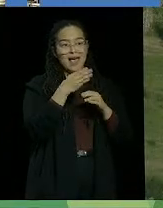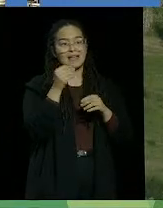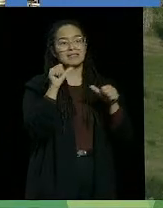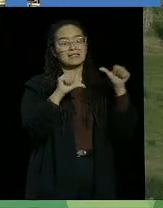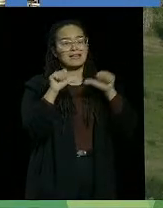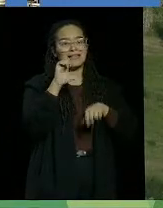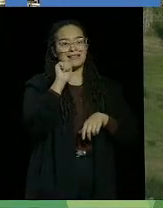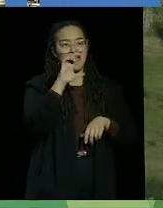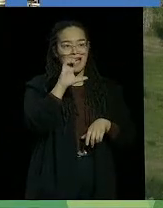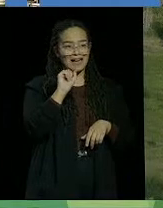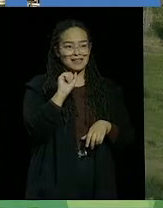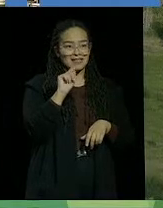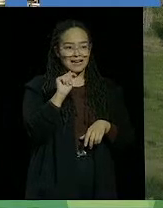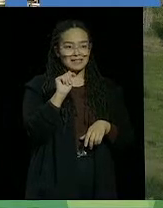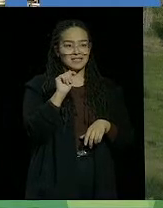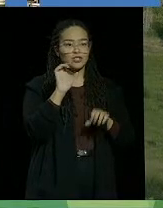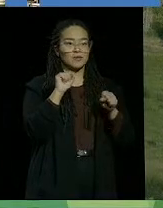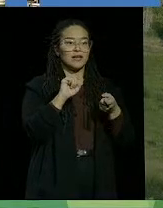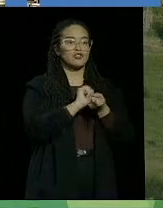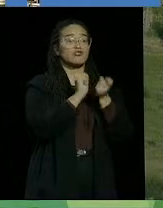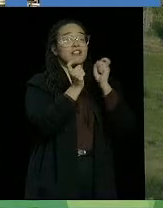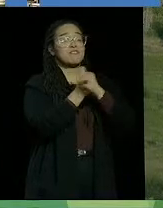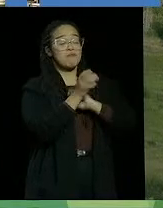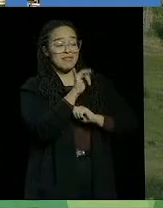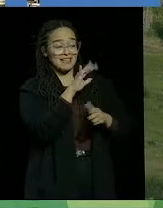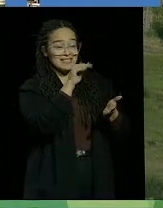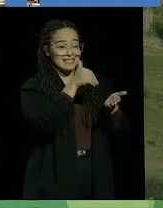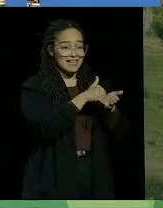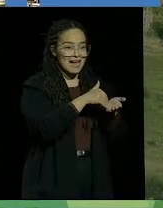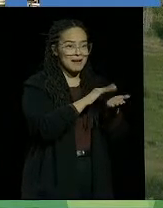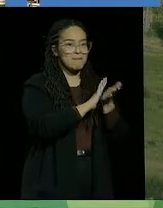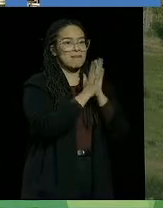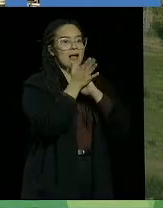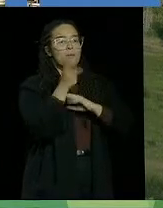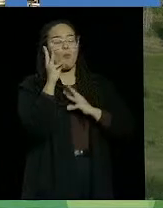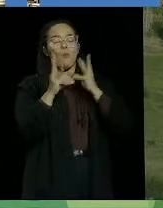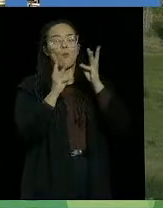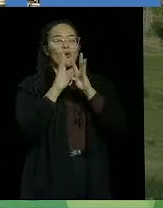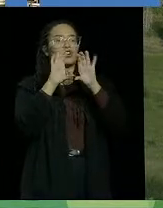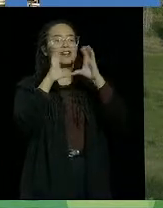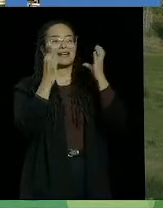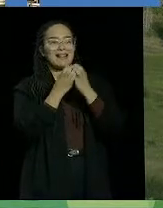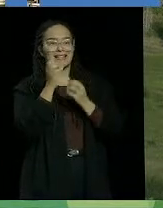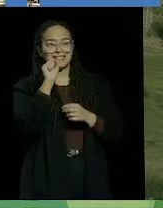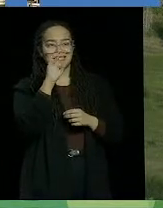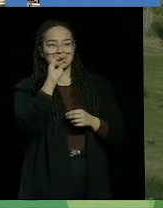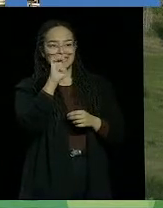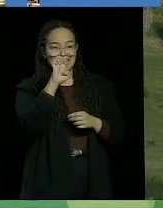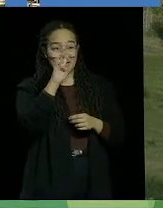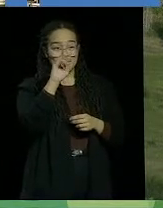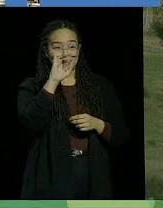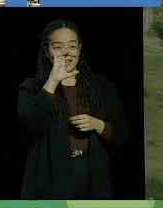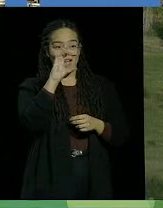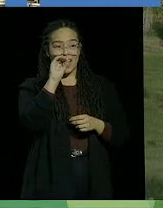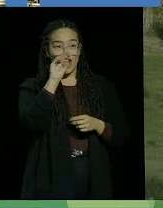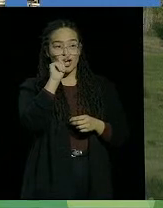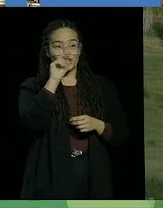helping us enable to transform the Roseville site into a world-class semiconductor manufacturing